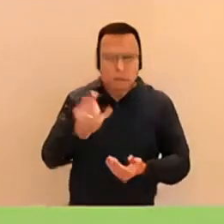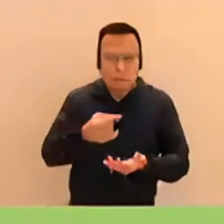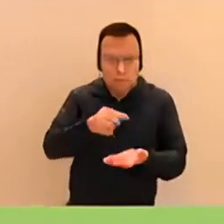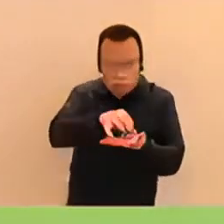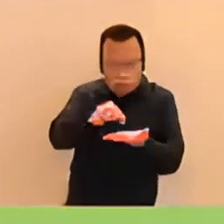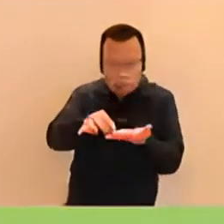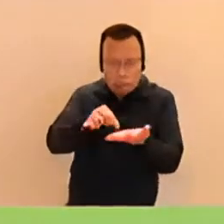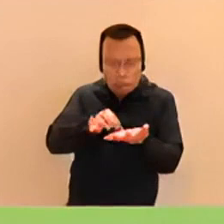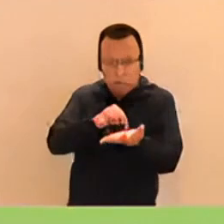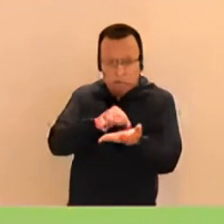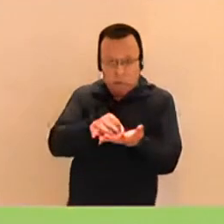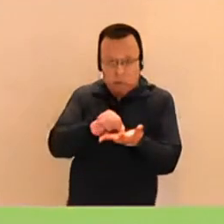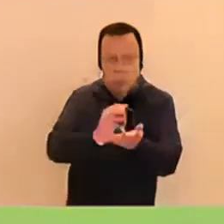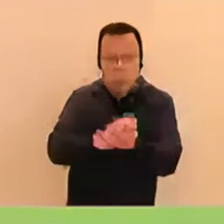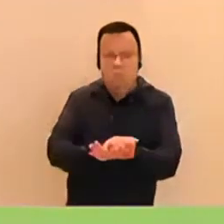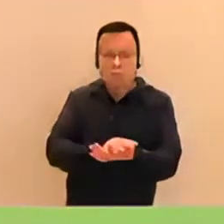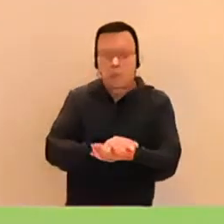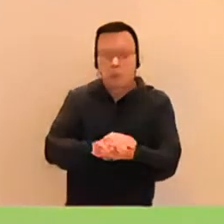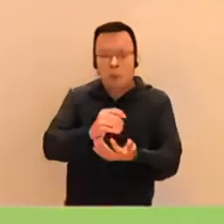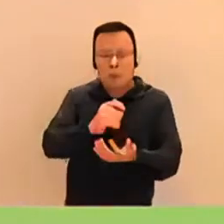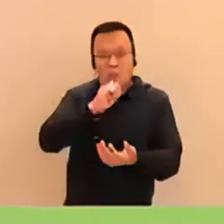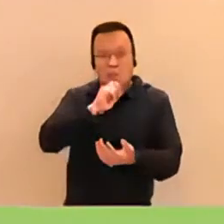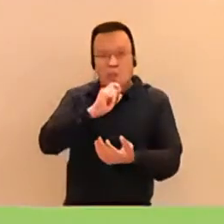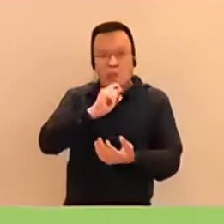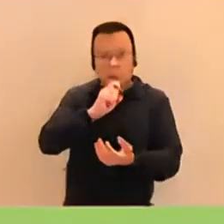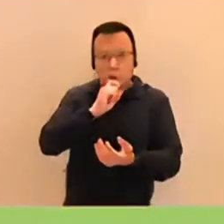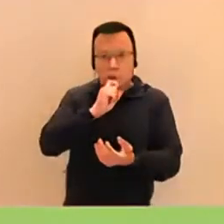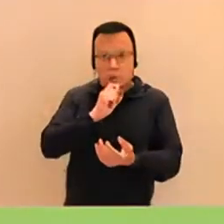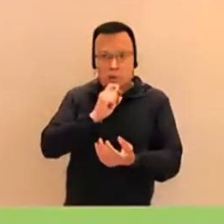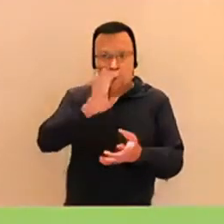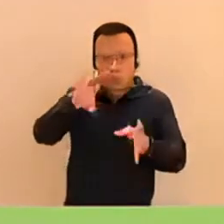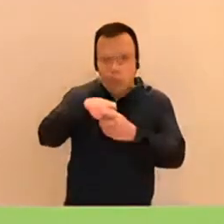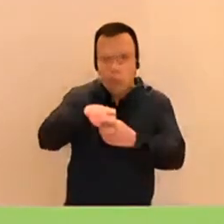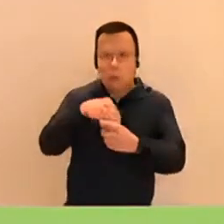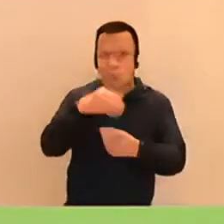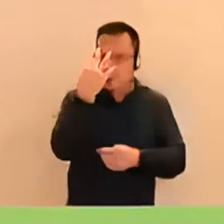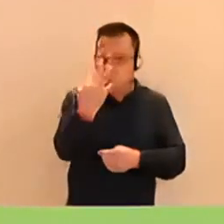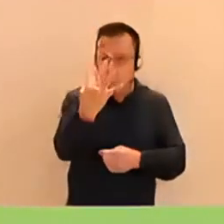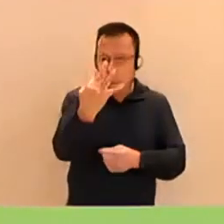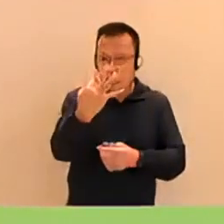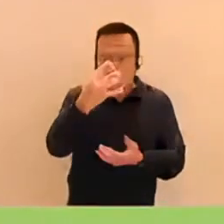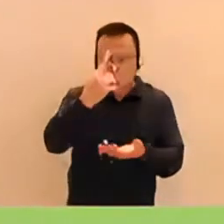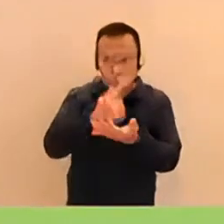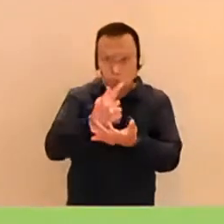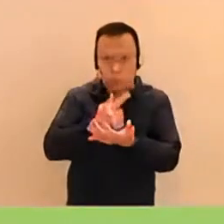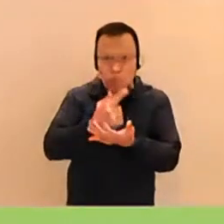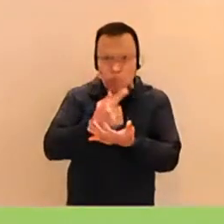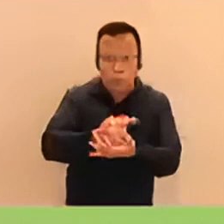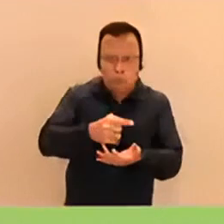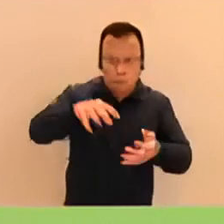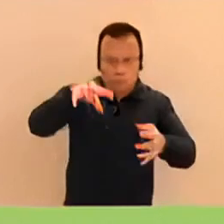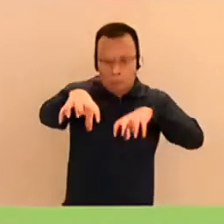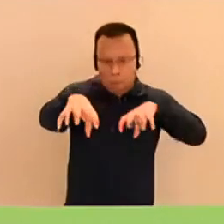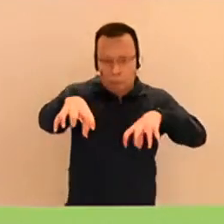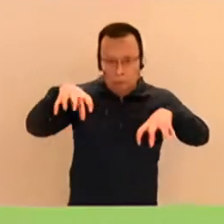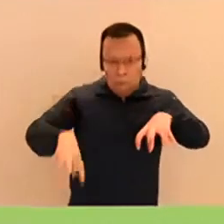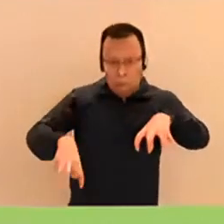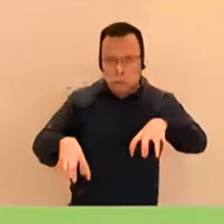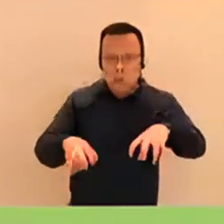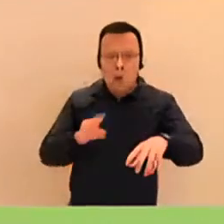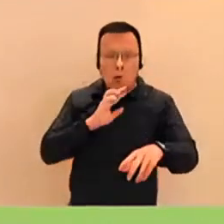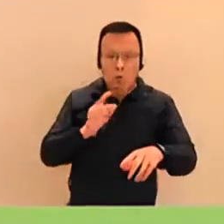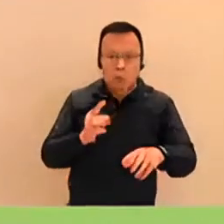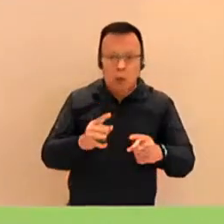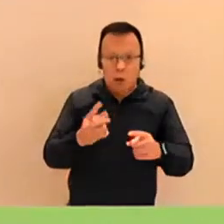the overall planning of the project comprises 3 islands, which forms a Y-shaped channel separating